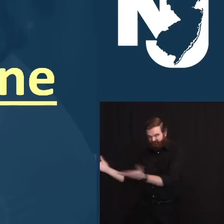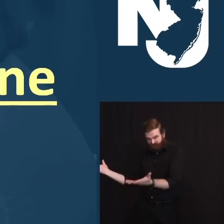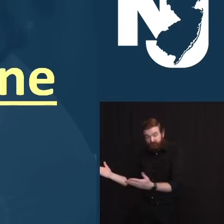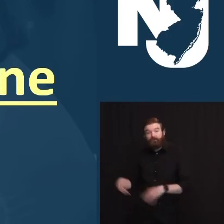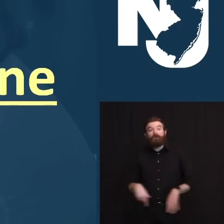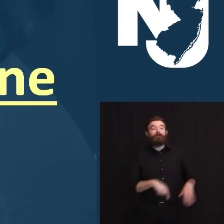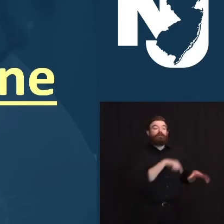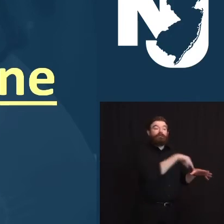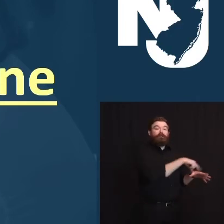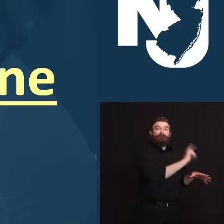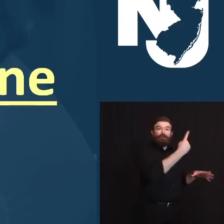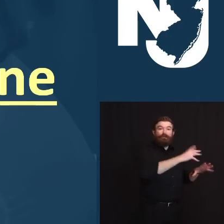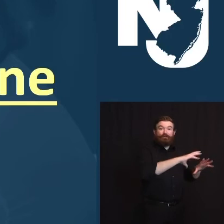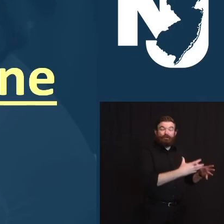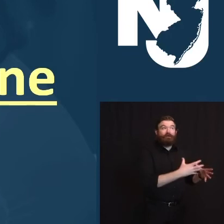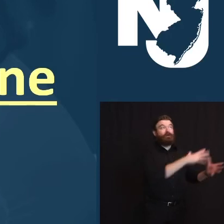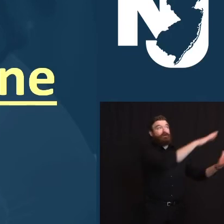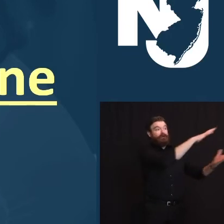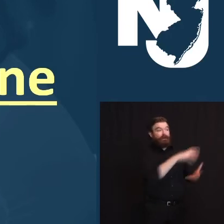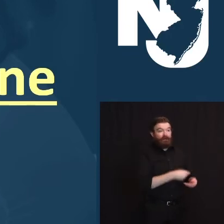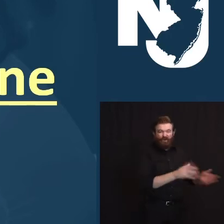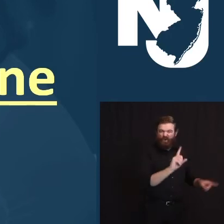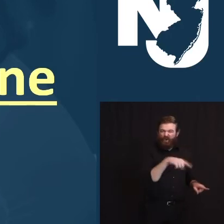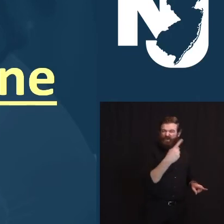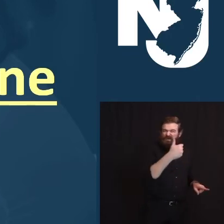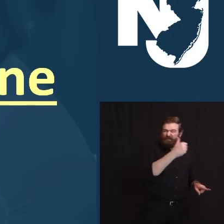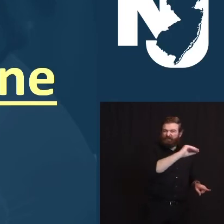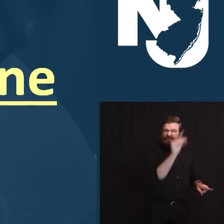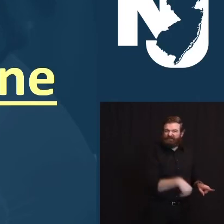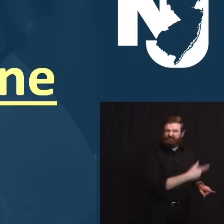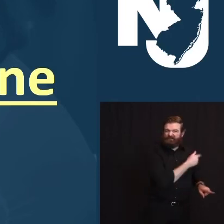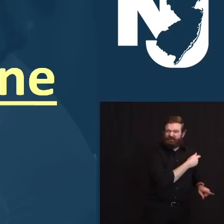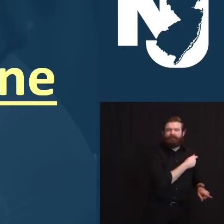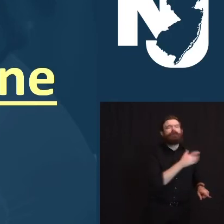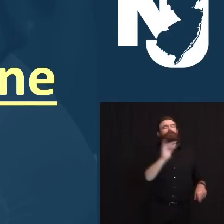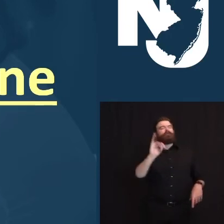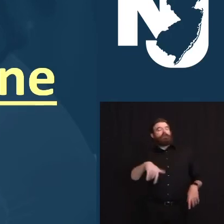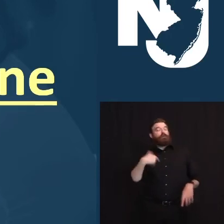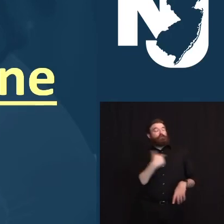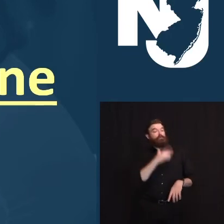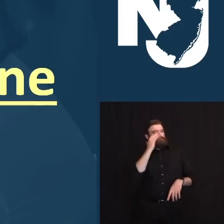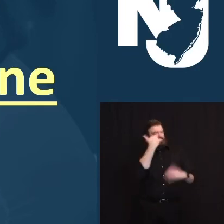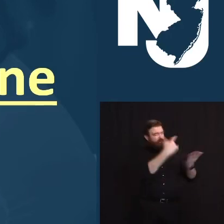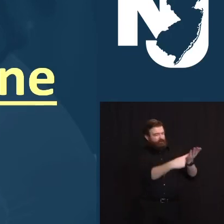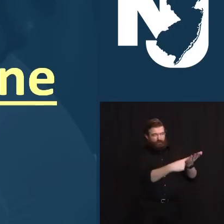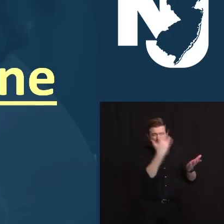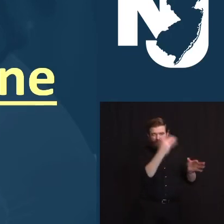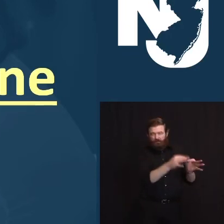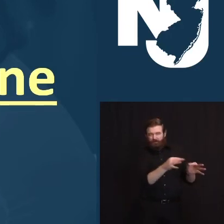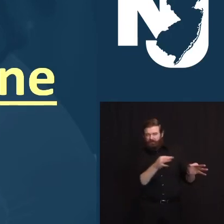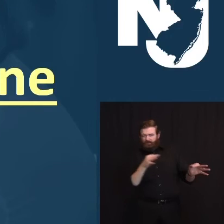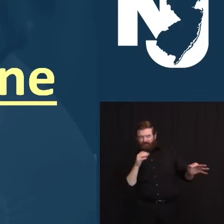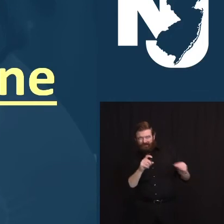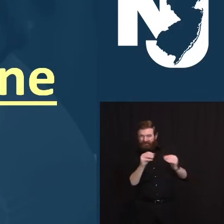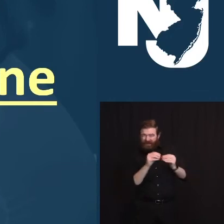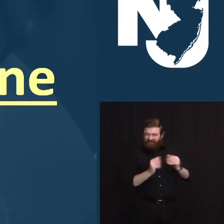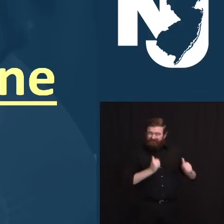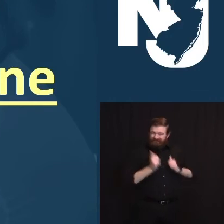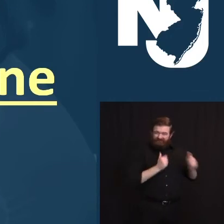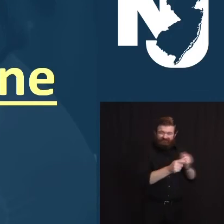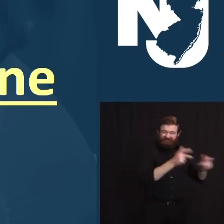doses as we have control over to our vaccination centers. So as of midday today, we've just crossed